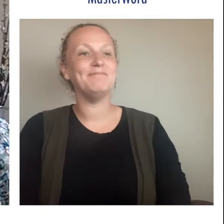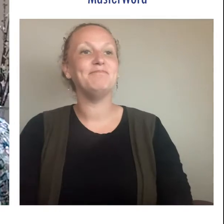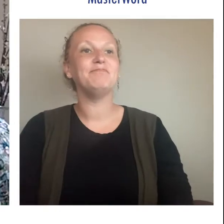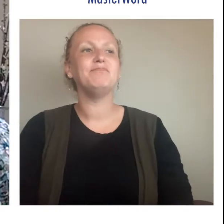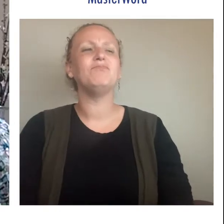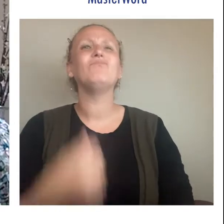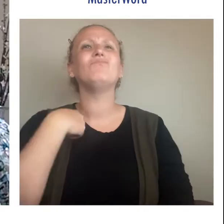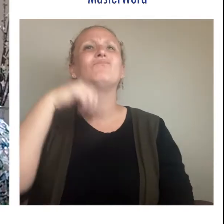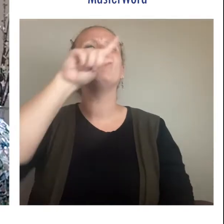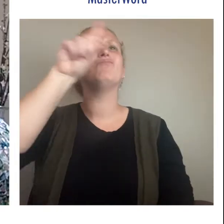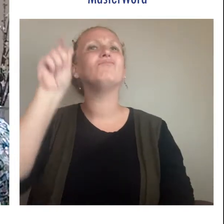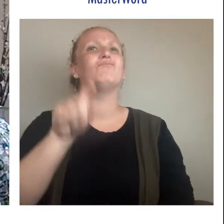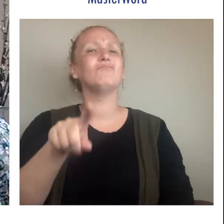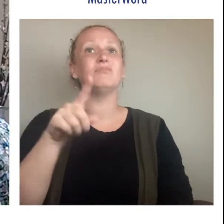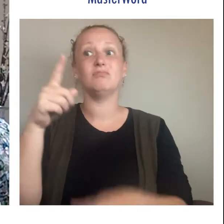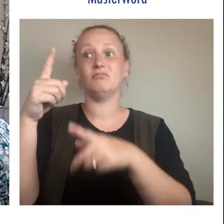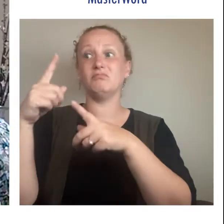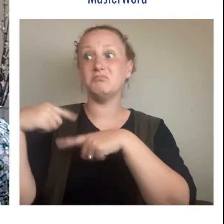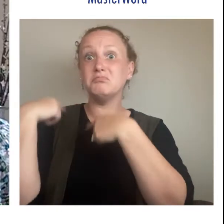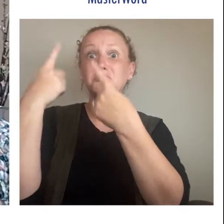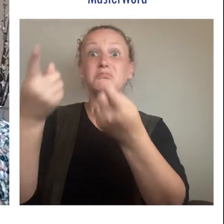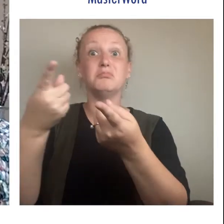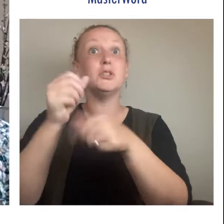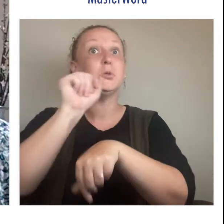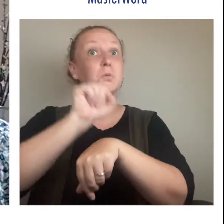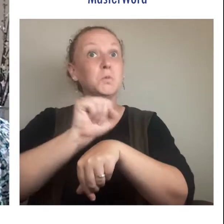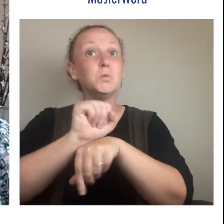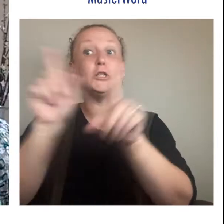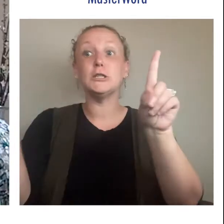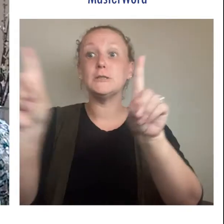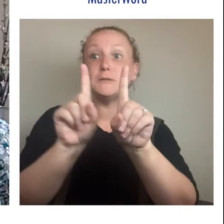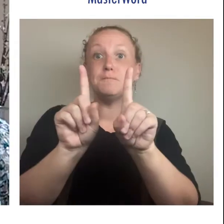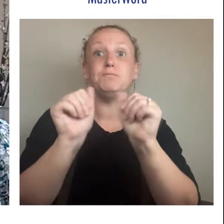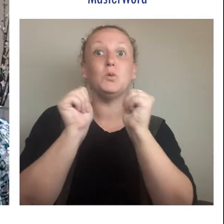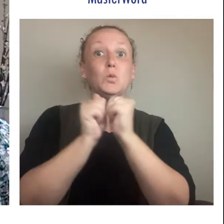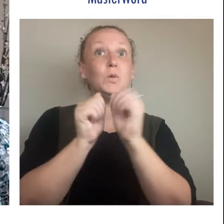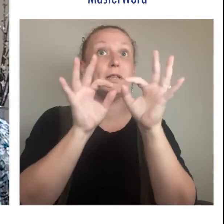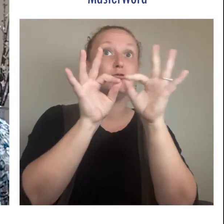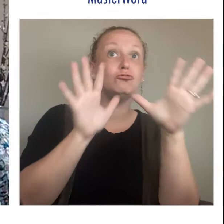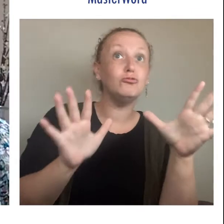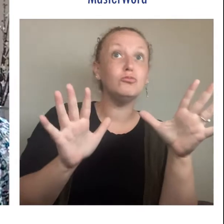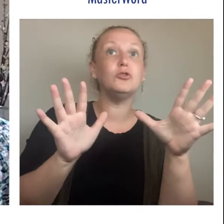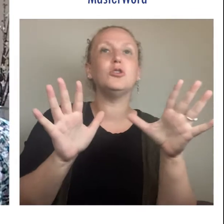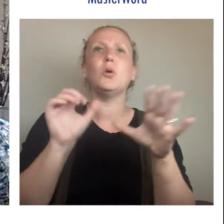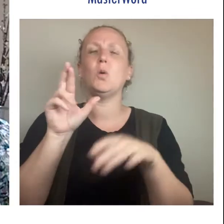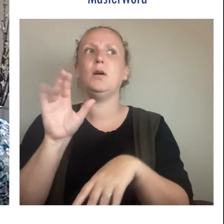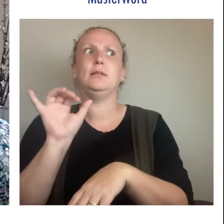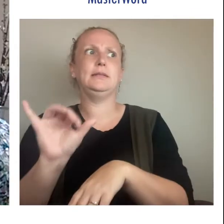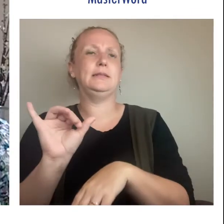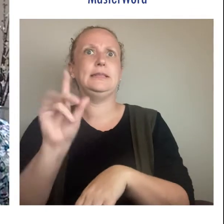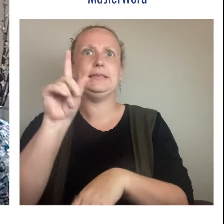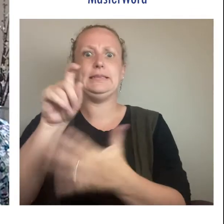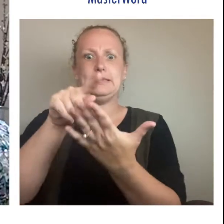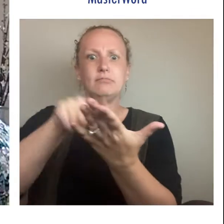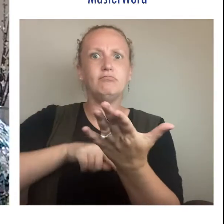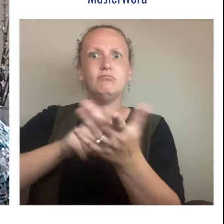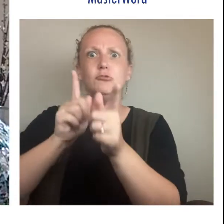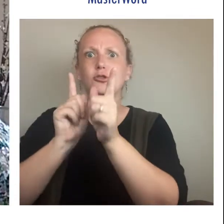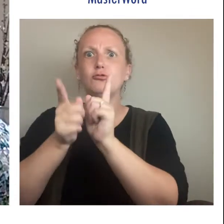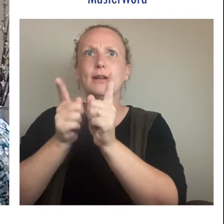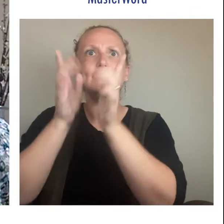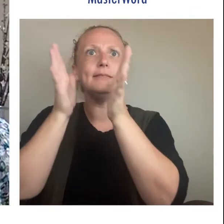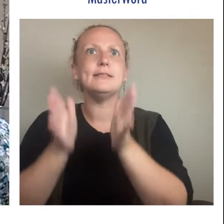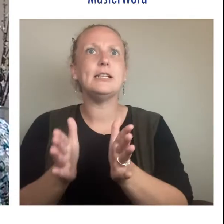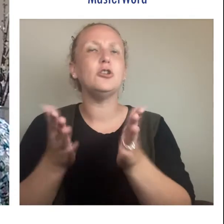the biggest challenges and issues that you have experienced working with an interpreter or having a need for translator